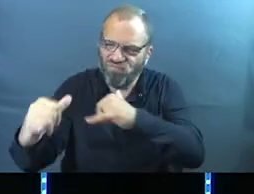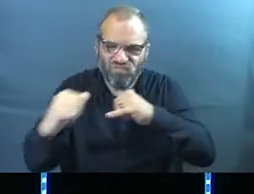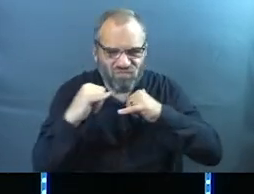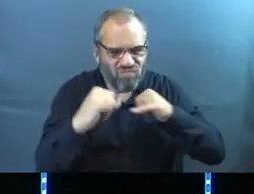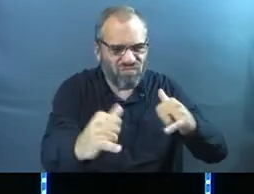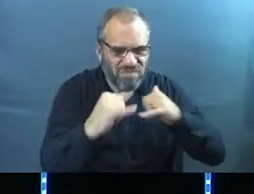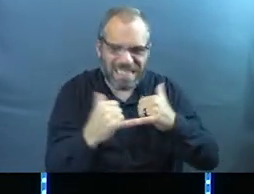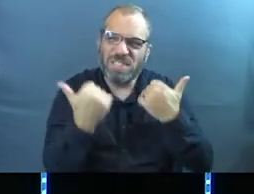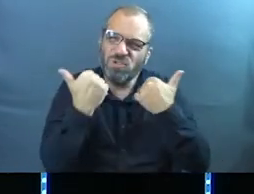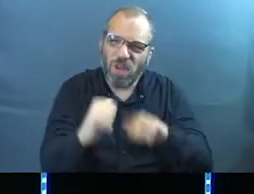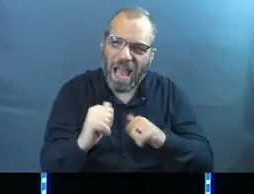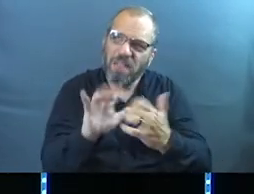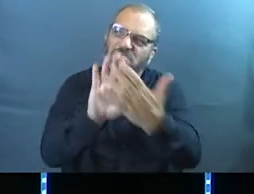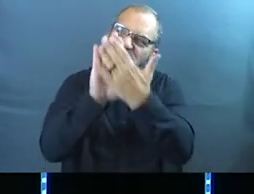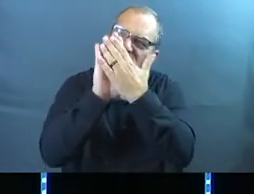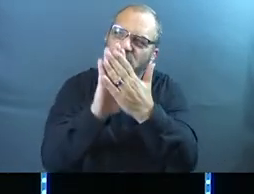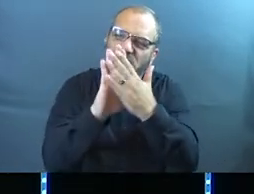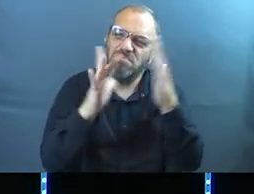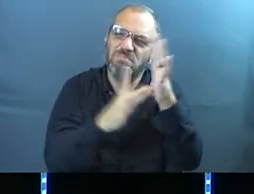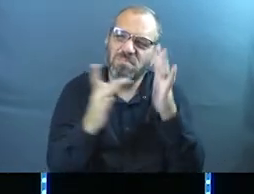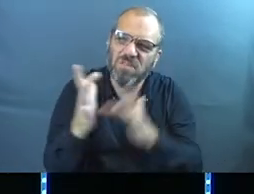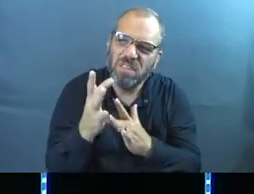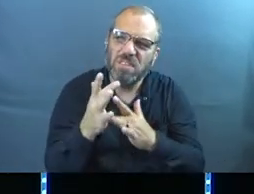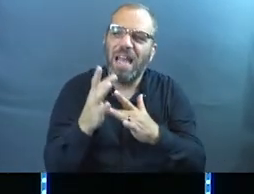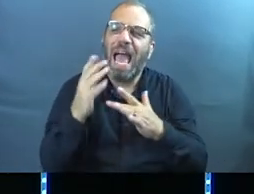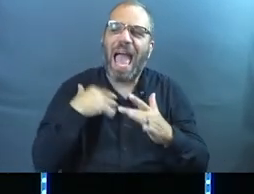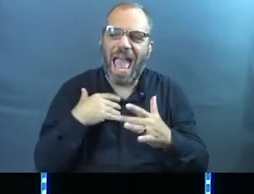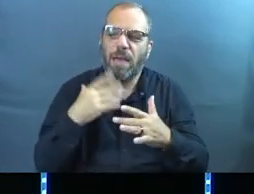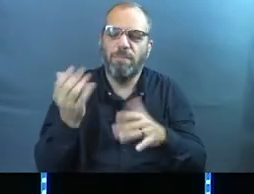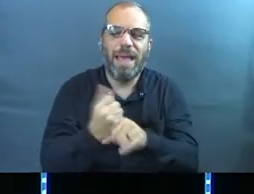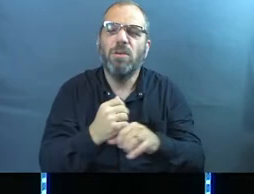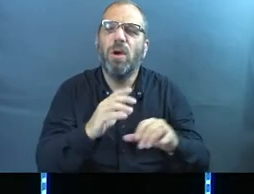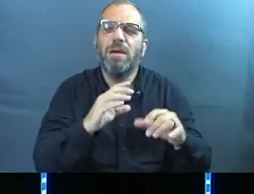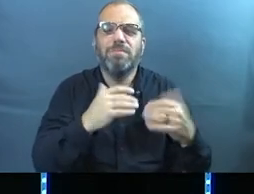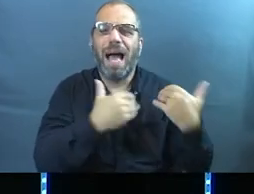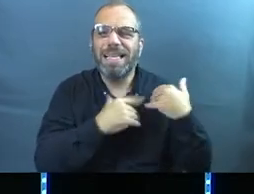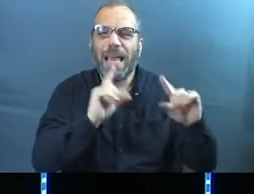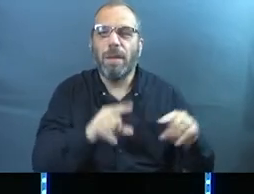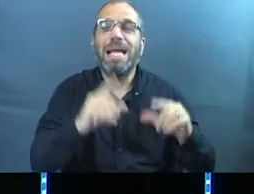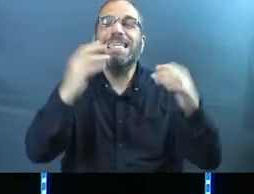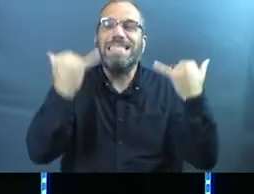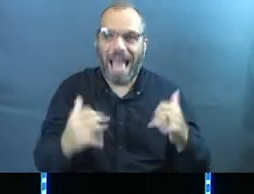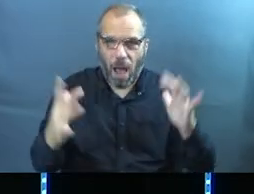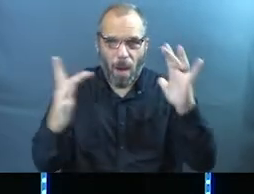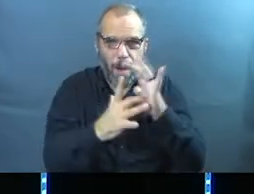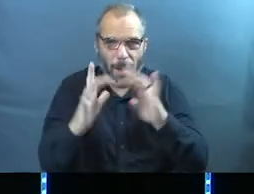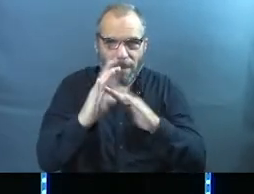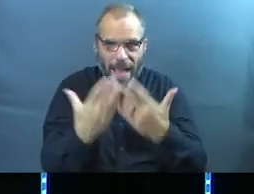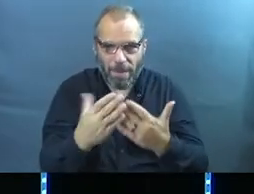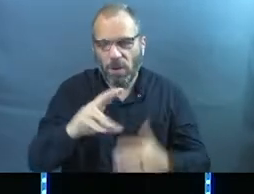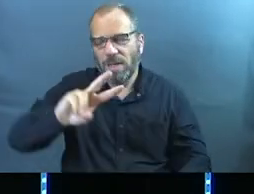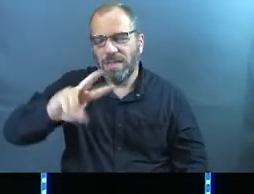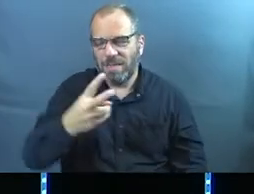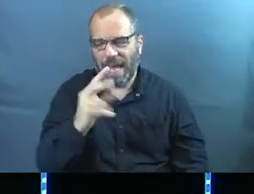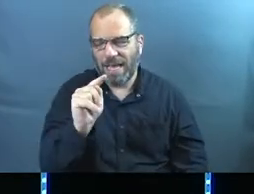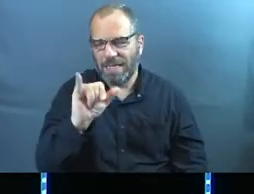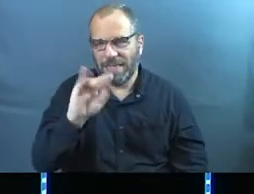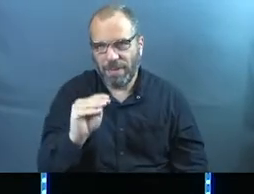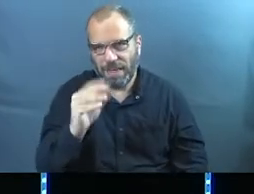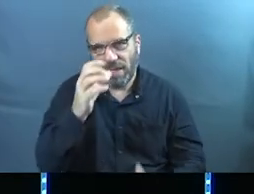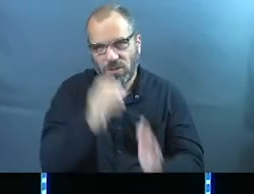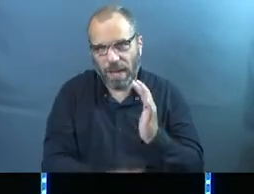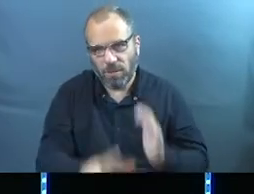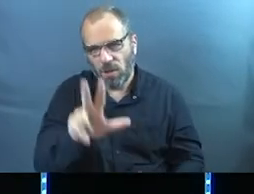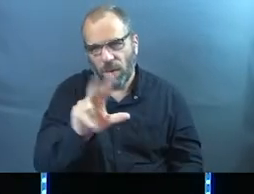also trying to walk with Jesus and let them hold you accountable. Now take out your Bibles and we're going to go to 2 Timothy